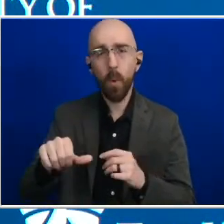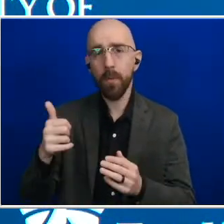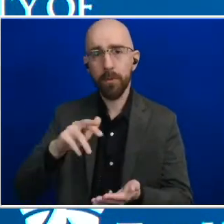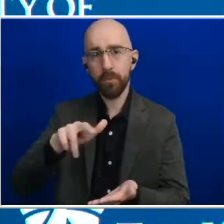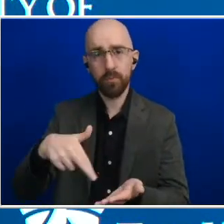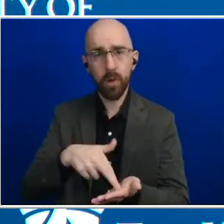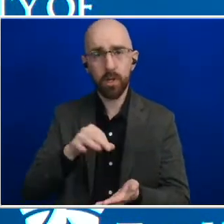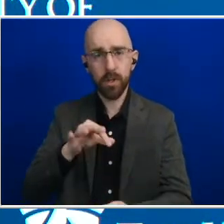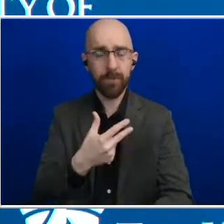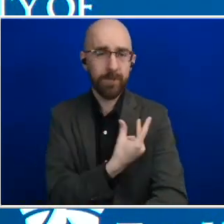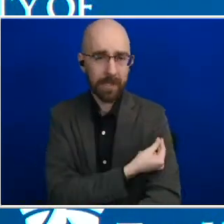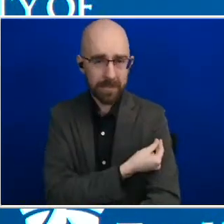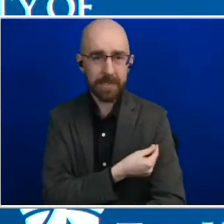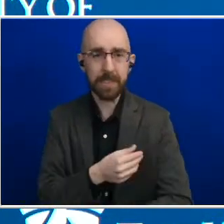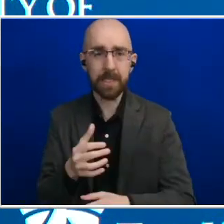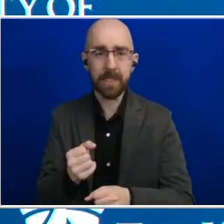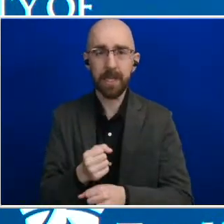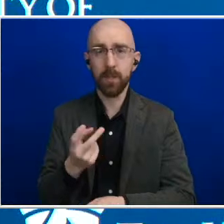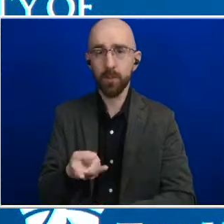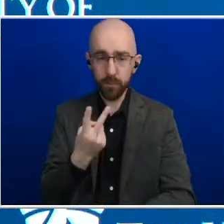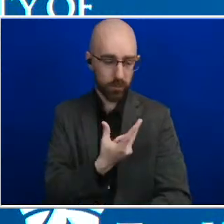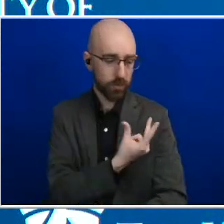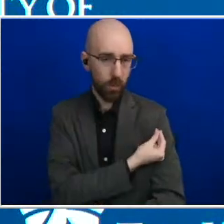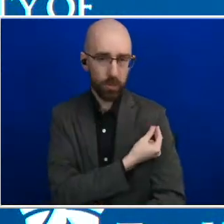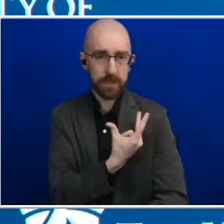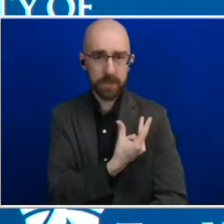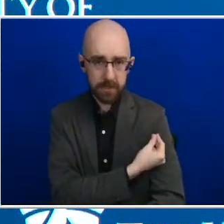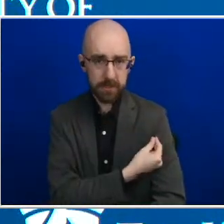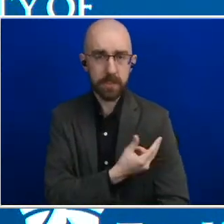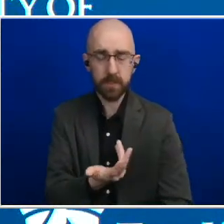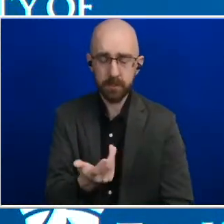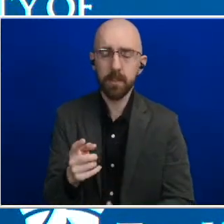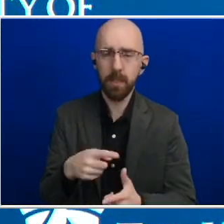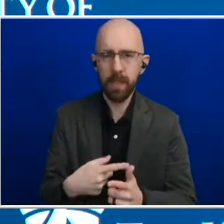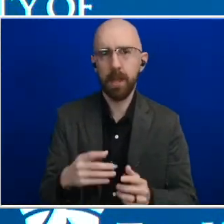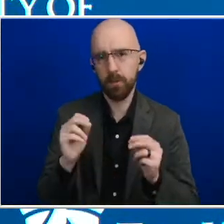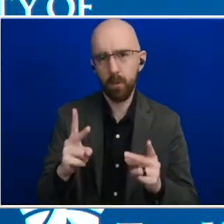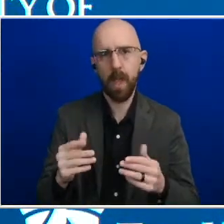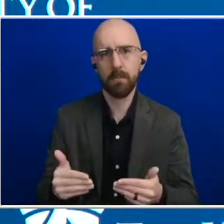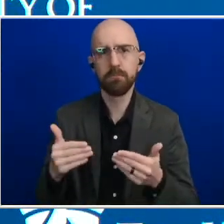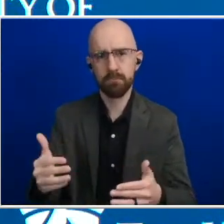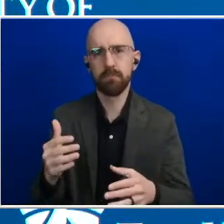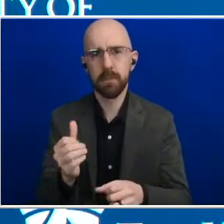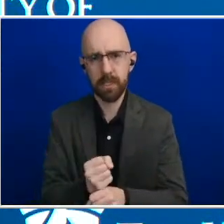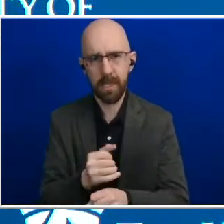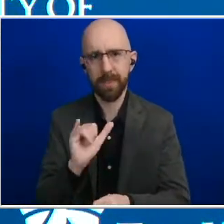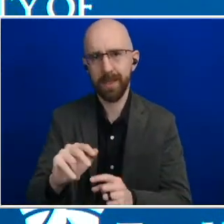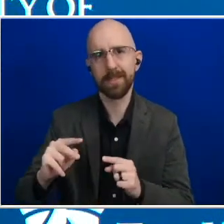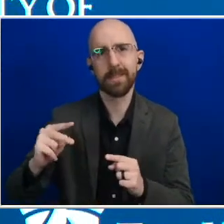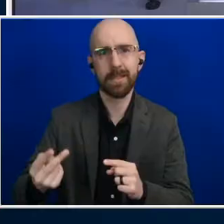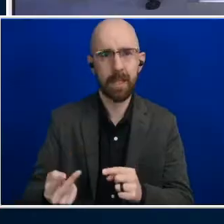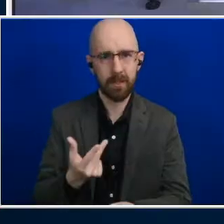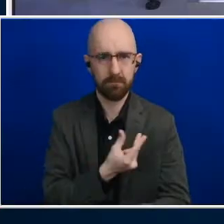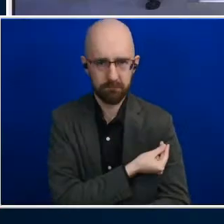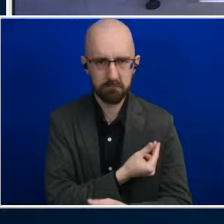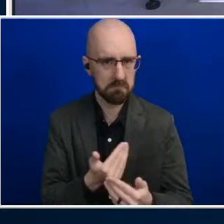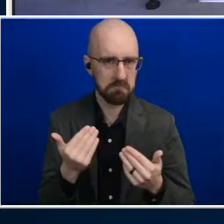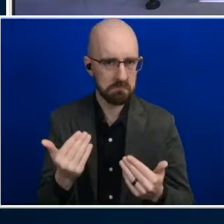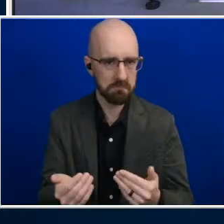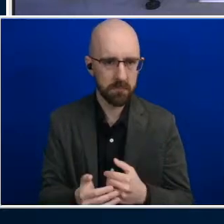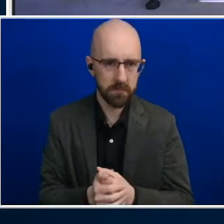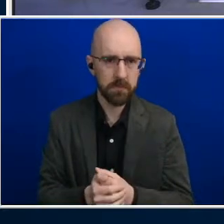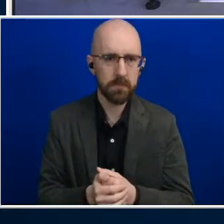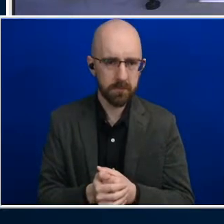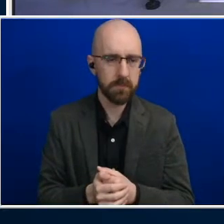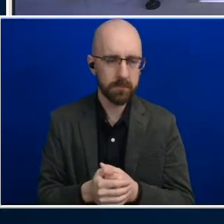getting 2 doses of vaccine, then it's okay to go ahead and get that second dose then and really no get a new reason dose. just not to get the second